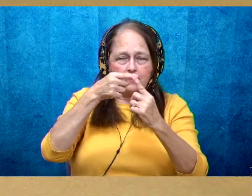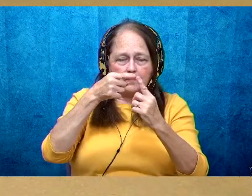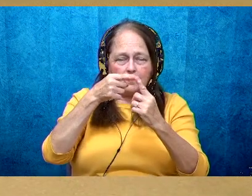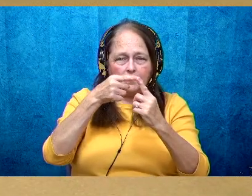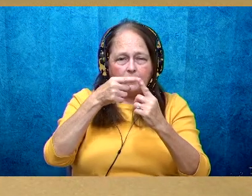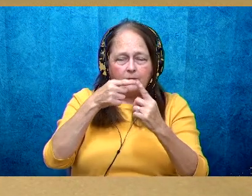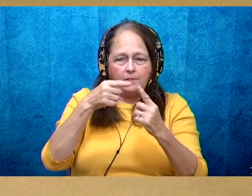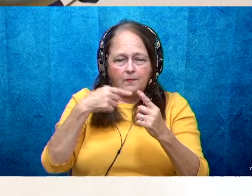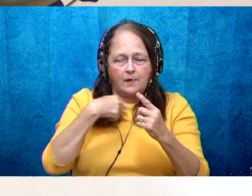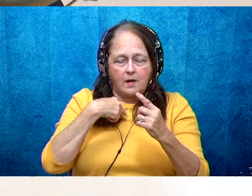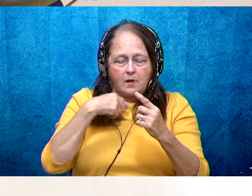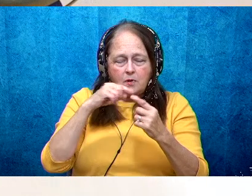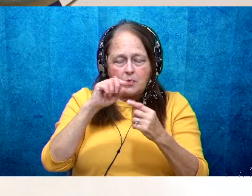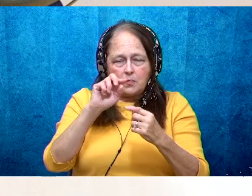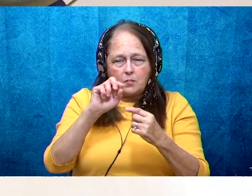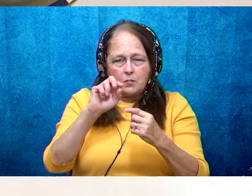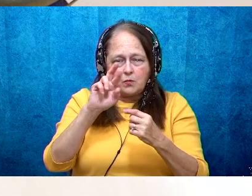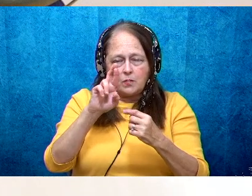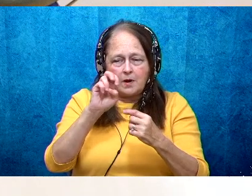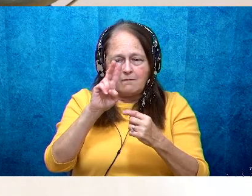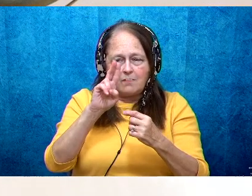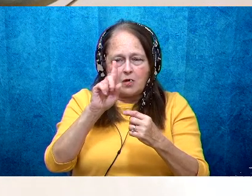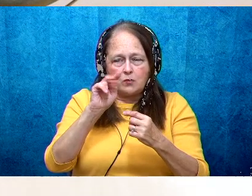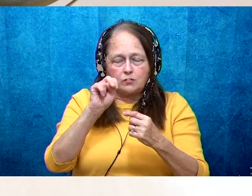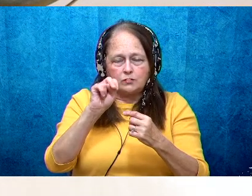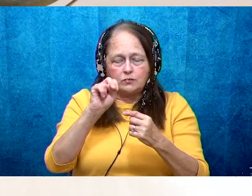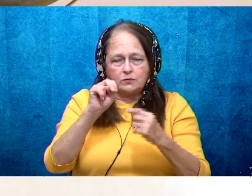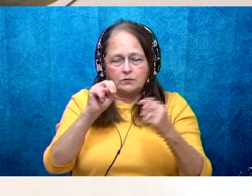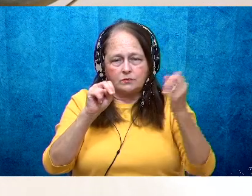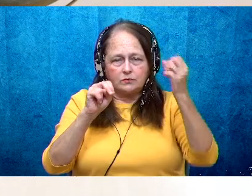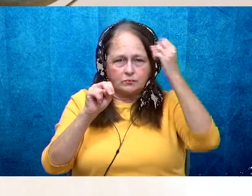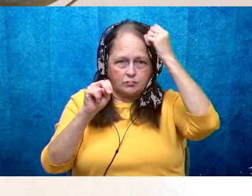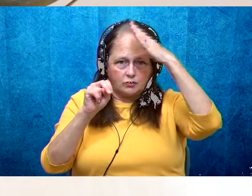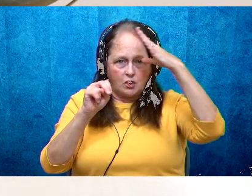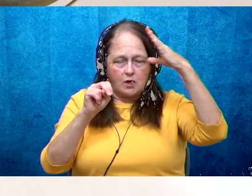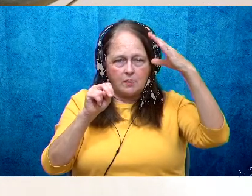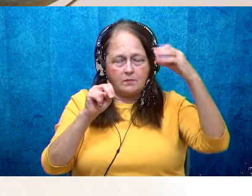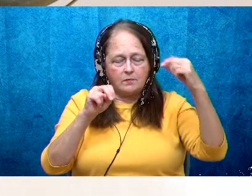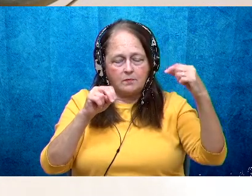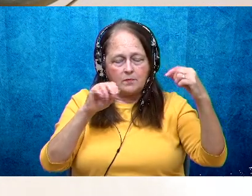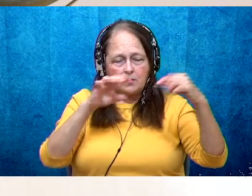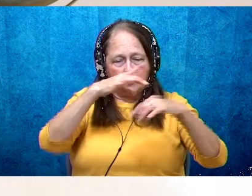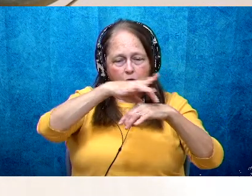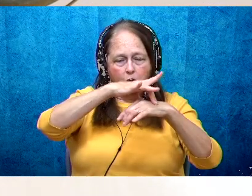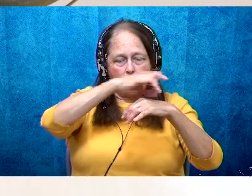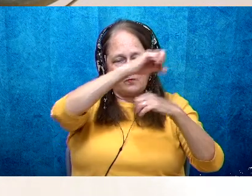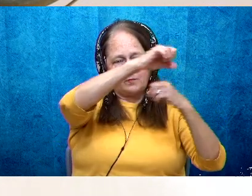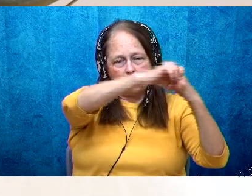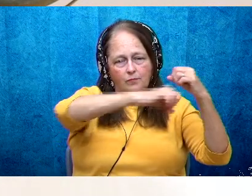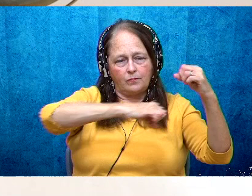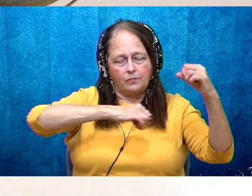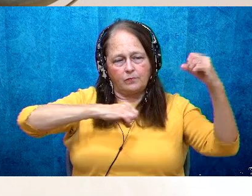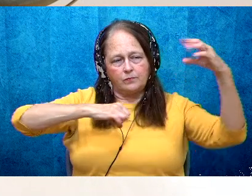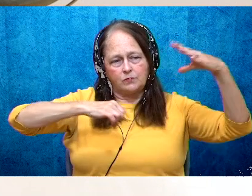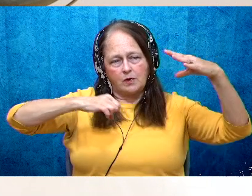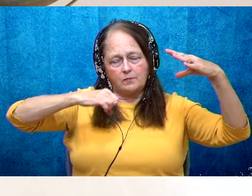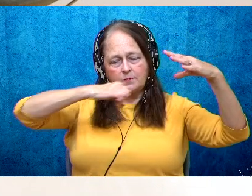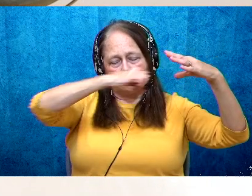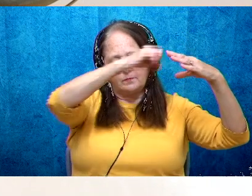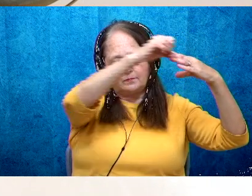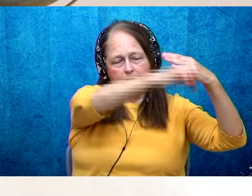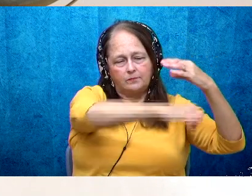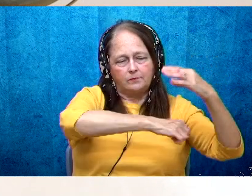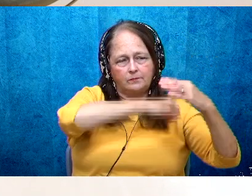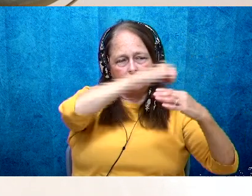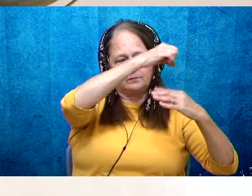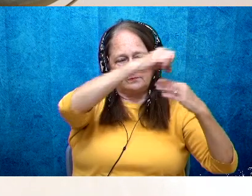in our revolution, the sun is in front of the Earth, and so this tilt doesn't